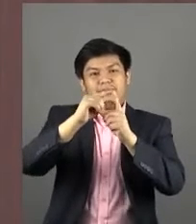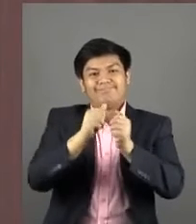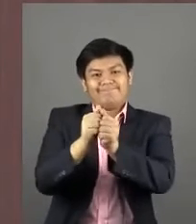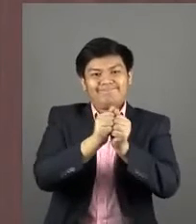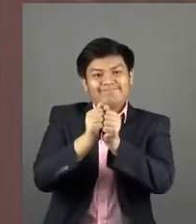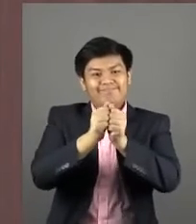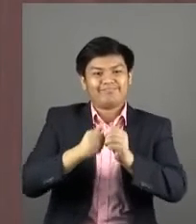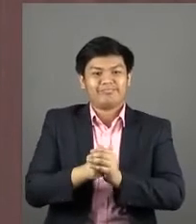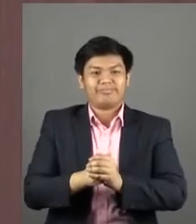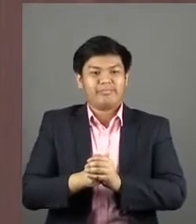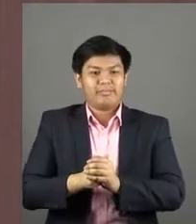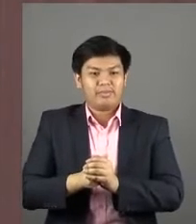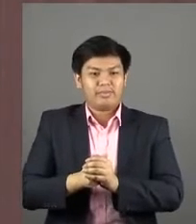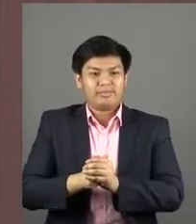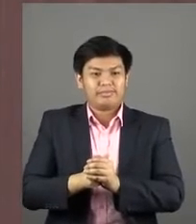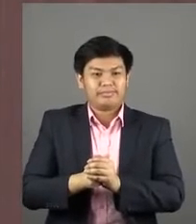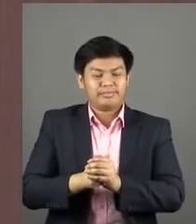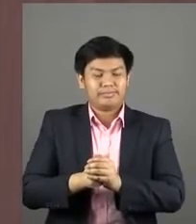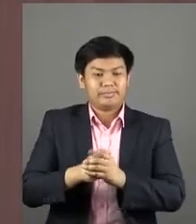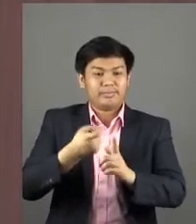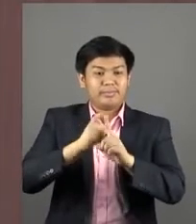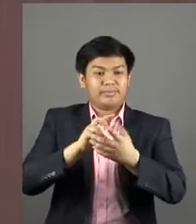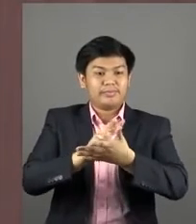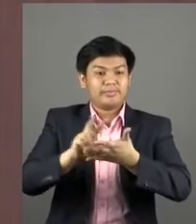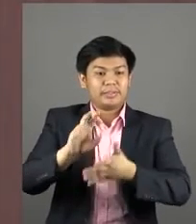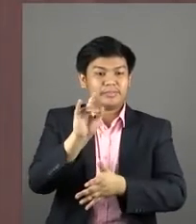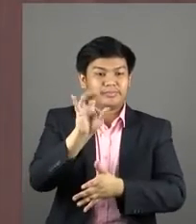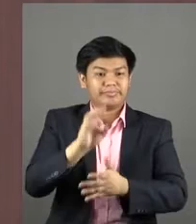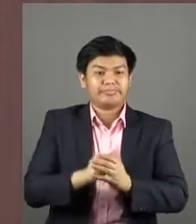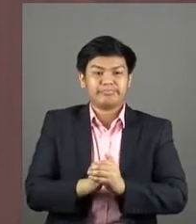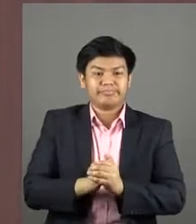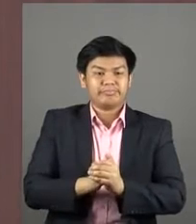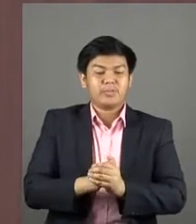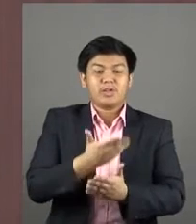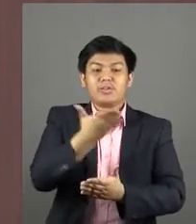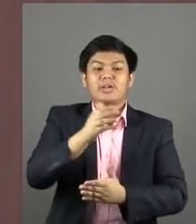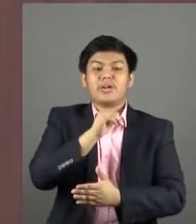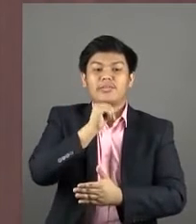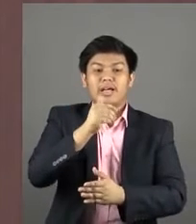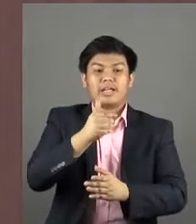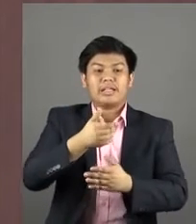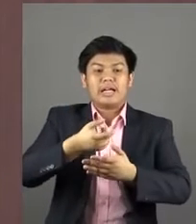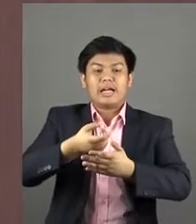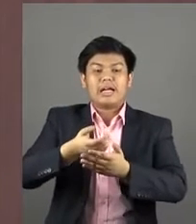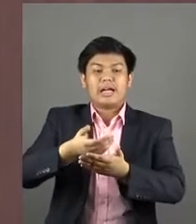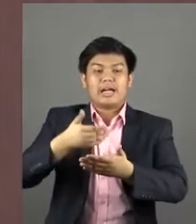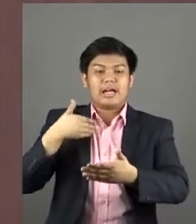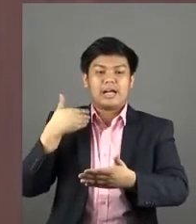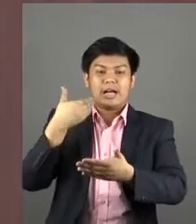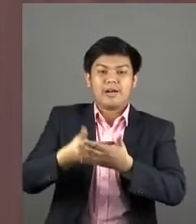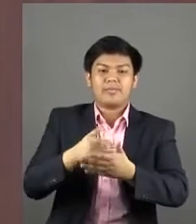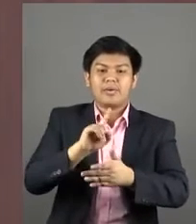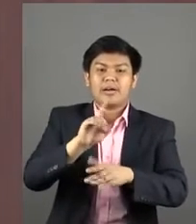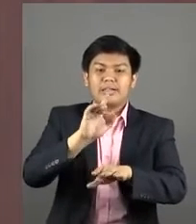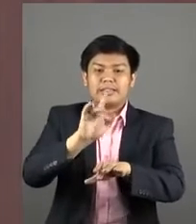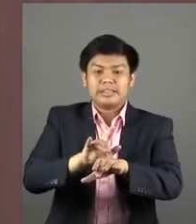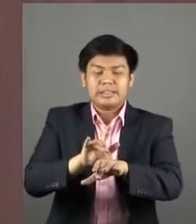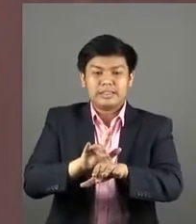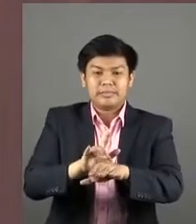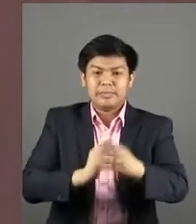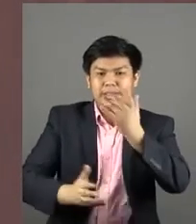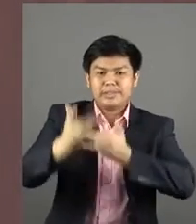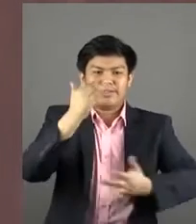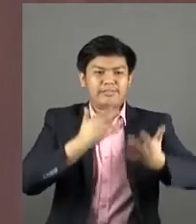together. From verse 18. "For you have not come to what may be touched,